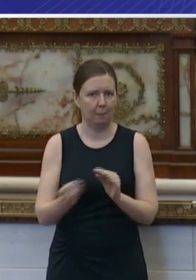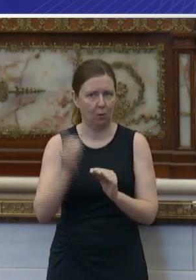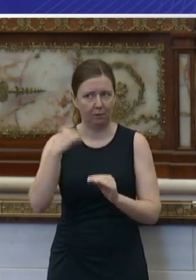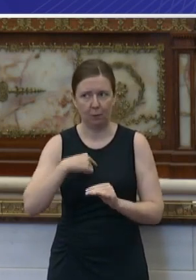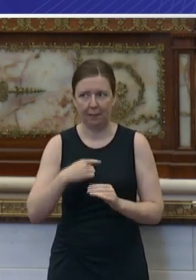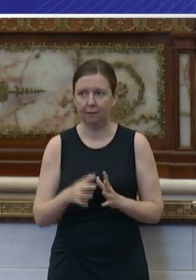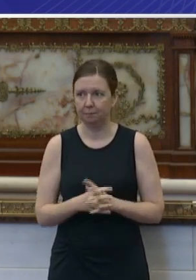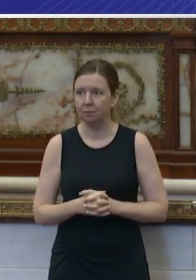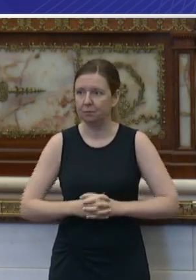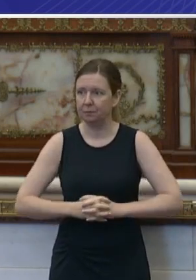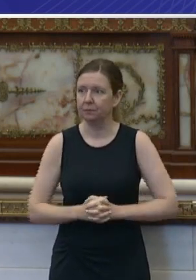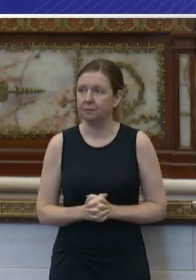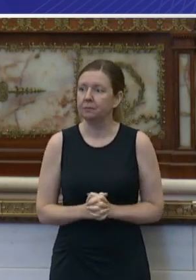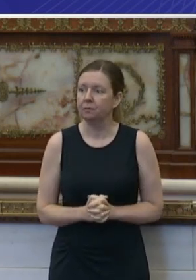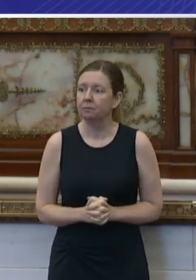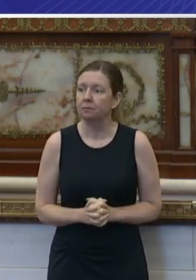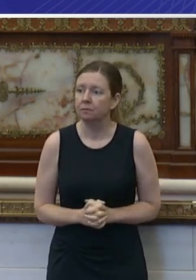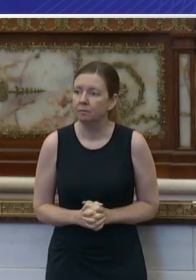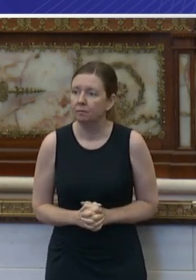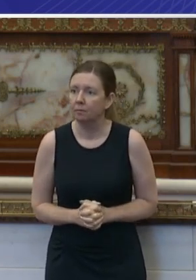me.